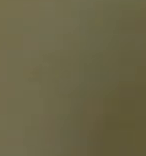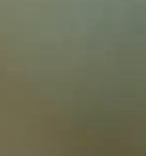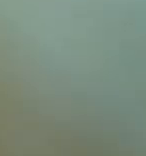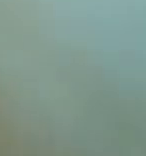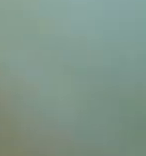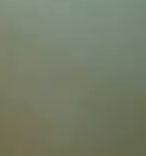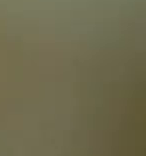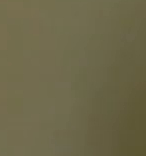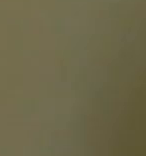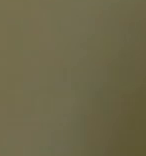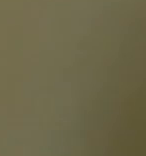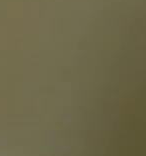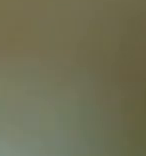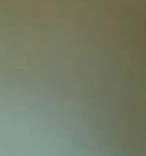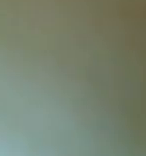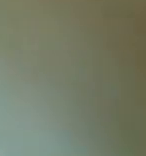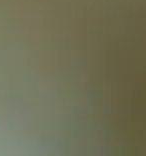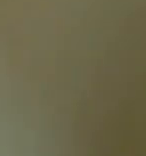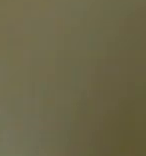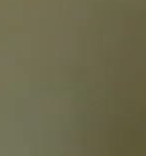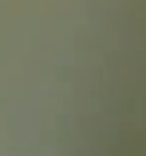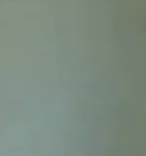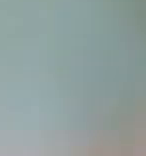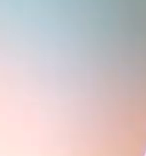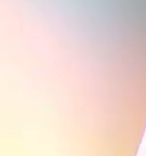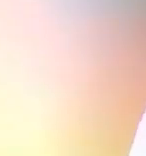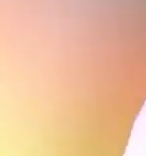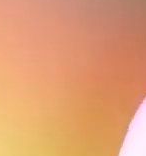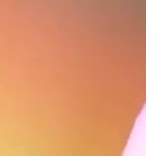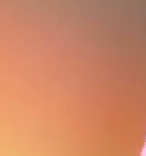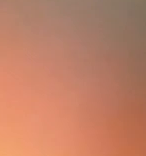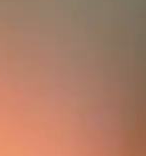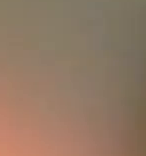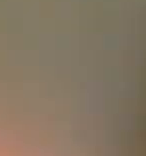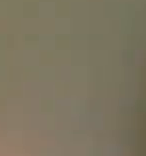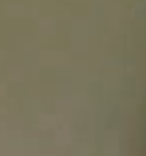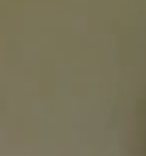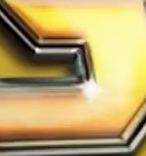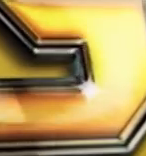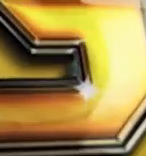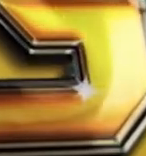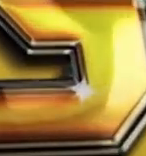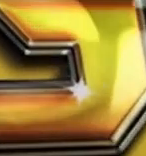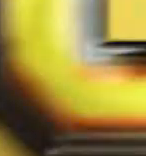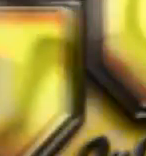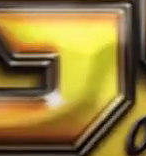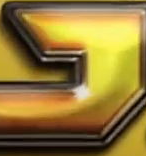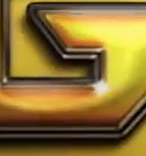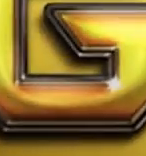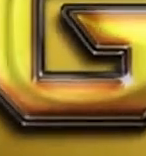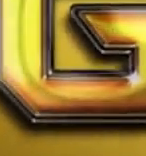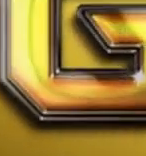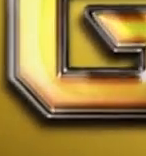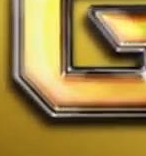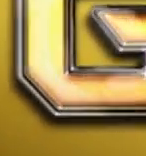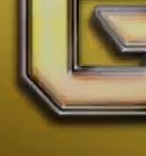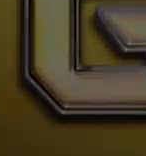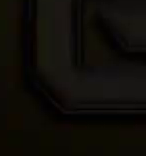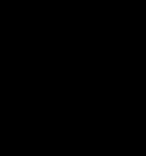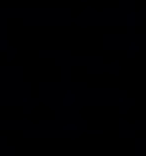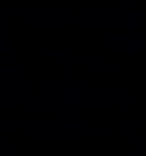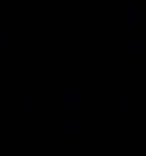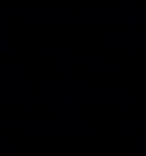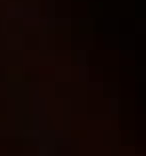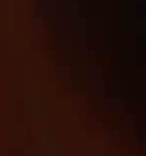Bola, I'm Miri, I'm from Lotoka and I love Gold FM because they play all my classic hits. Gold FM, only the classic